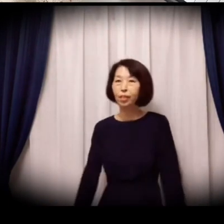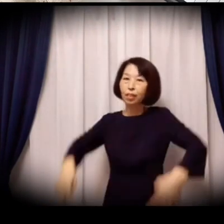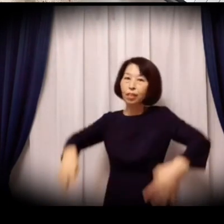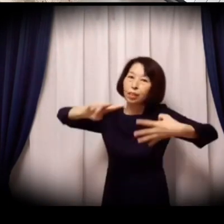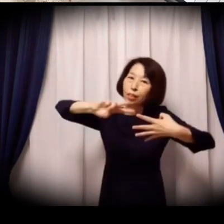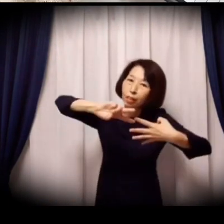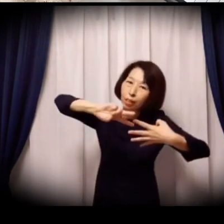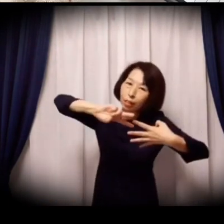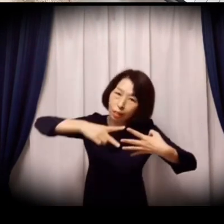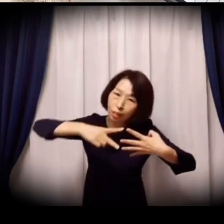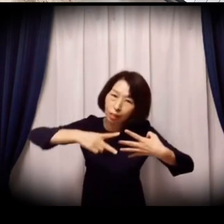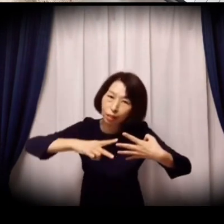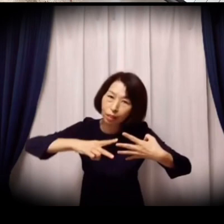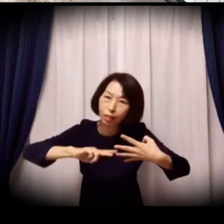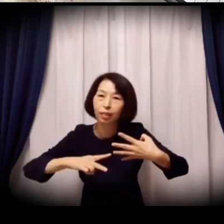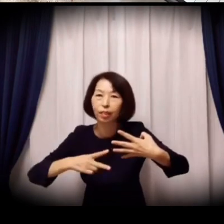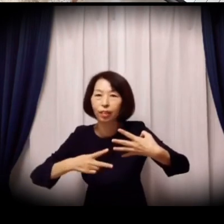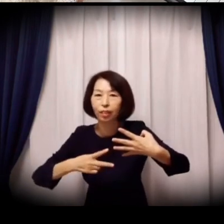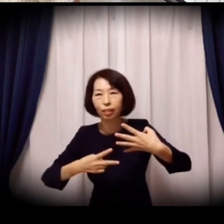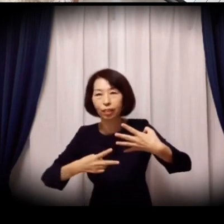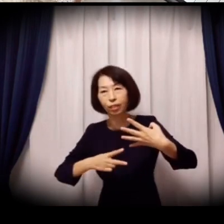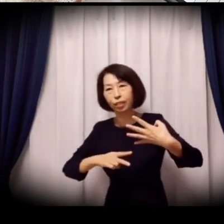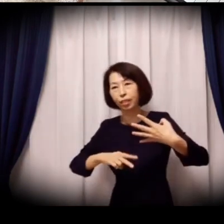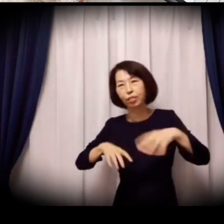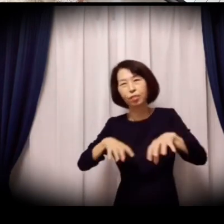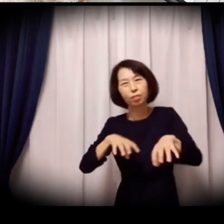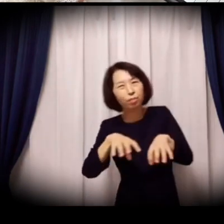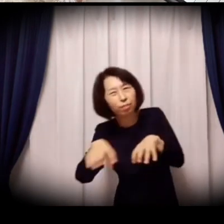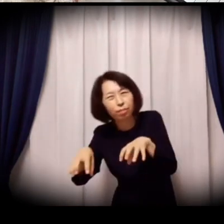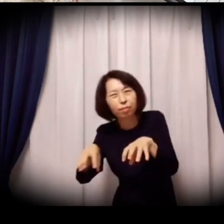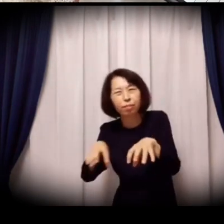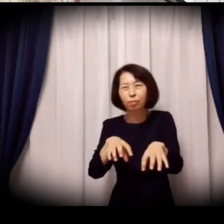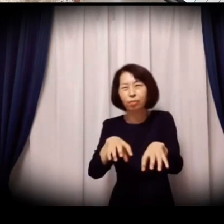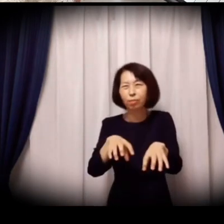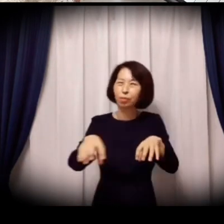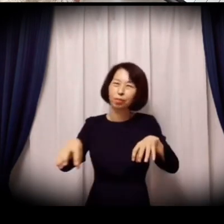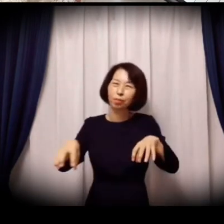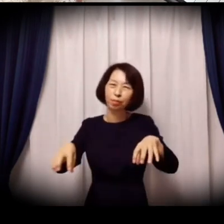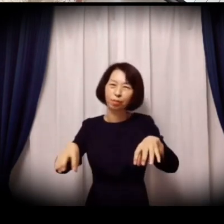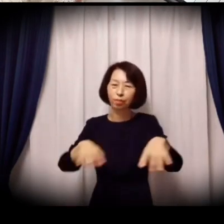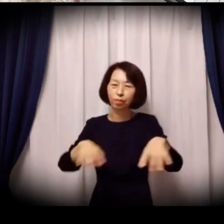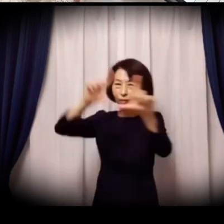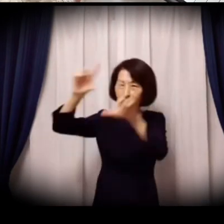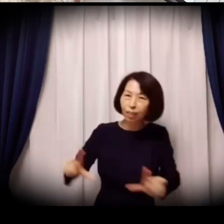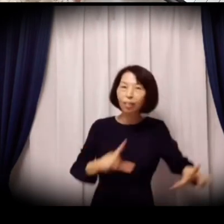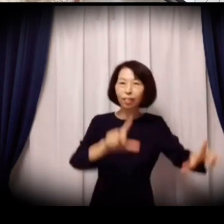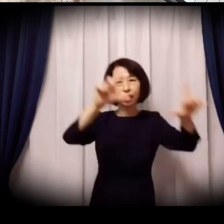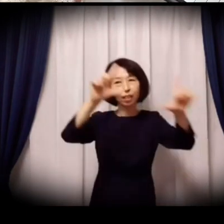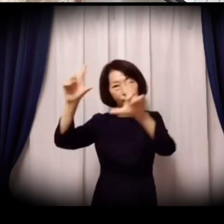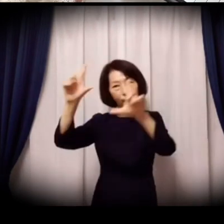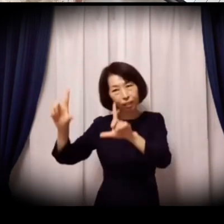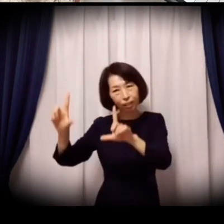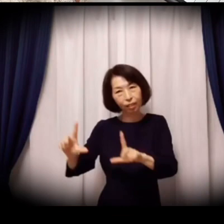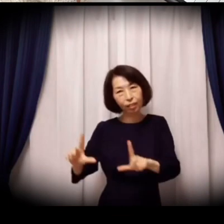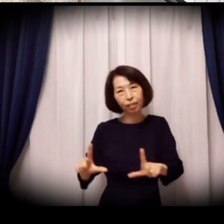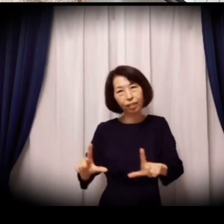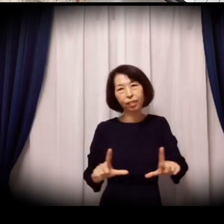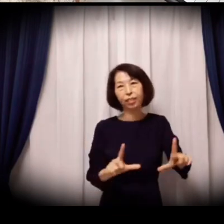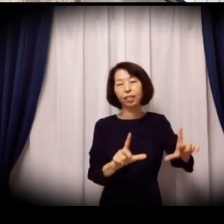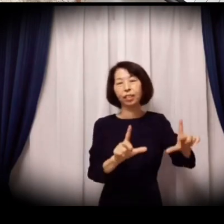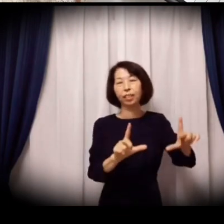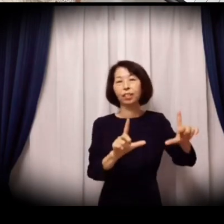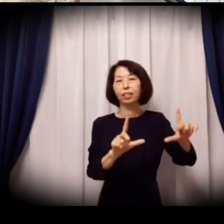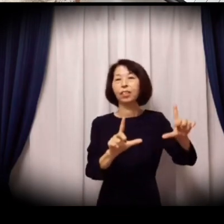Moons and dunes and very spheres The daisy dancing